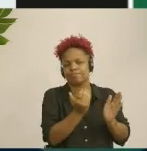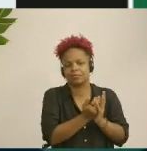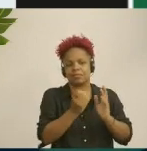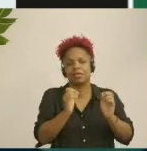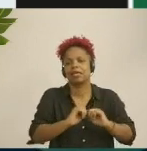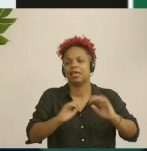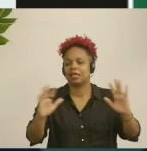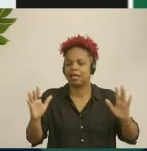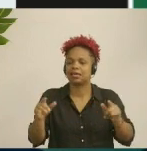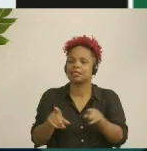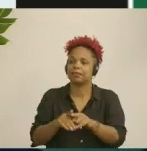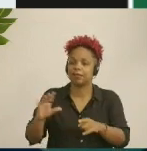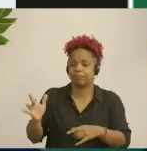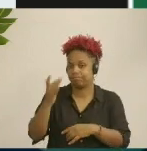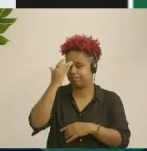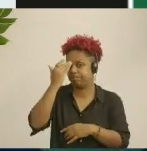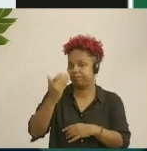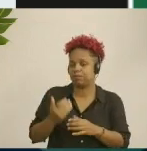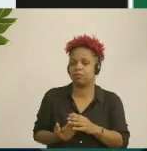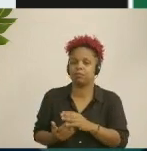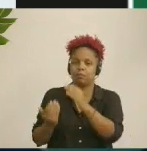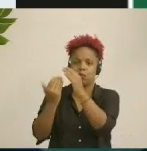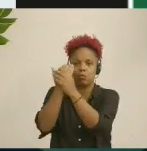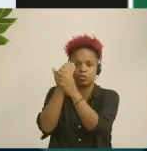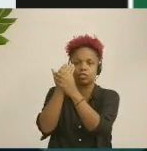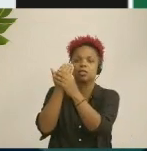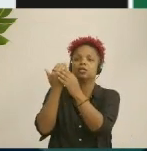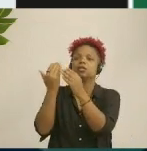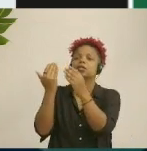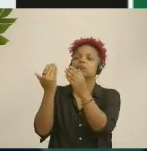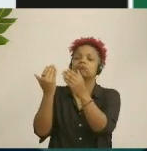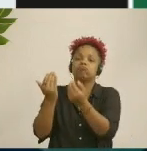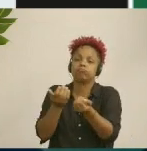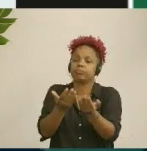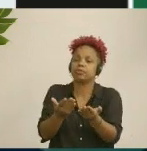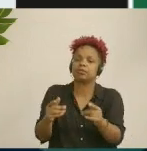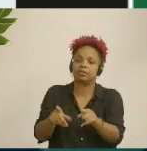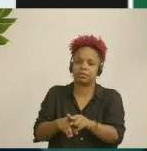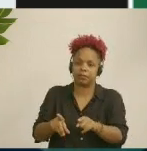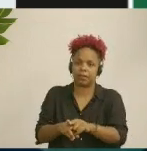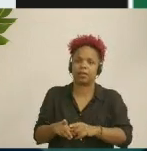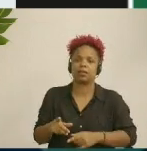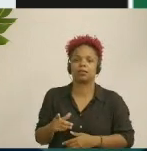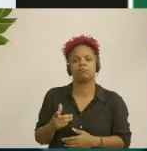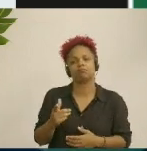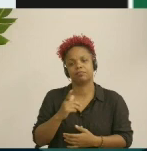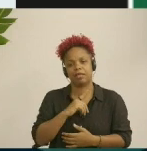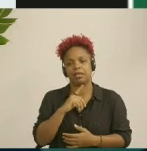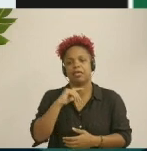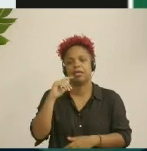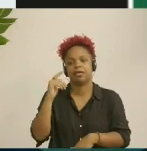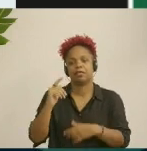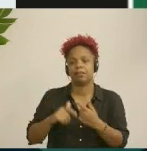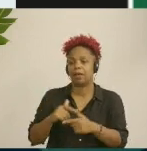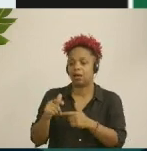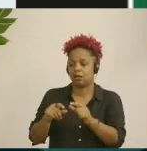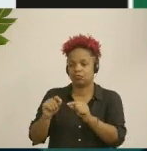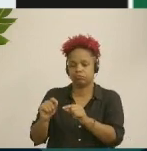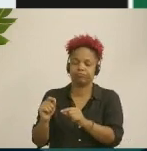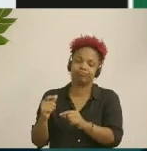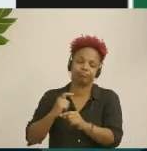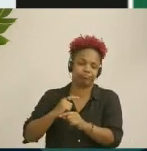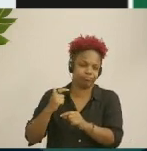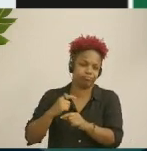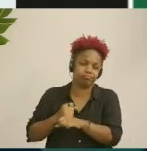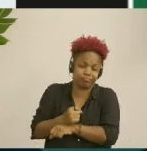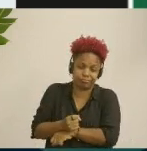support system in your country, please get hold of us. We see a lot of reasons for optimism, but also a lot of reasons why we really need to double